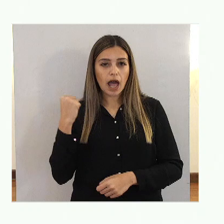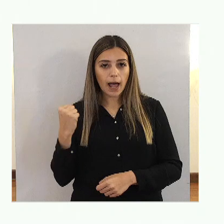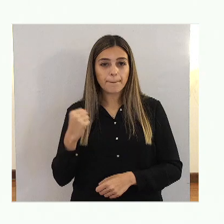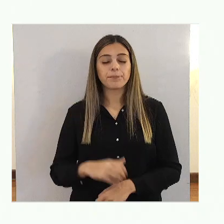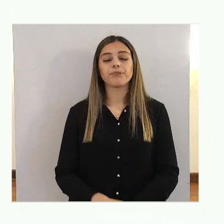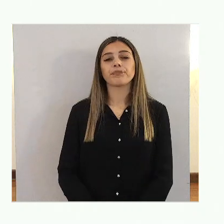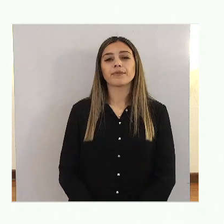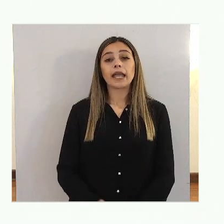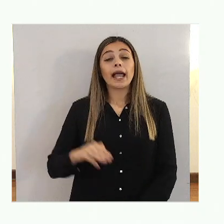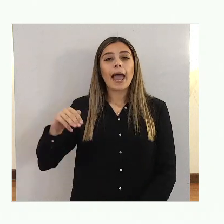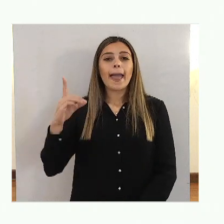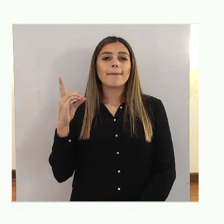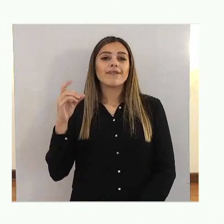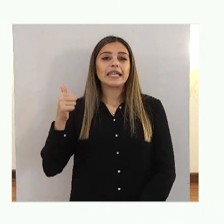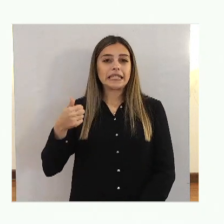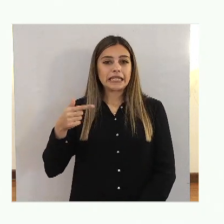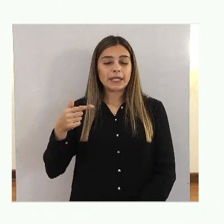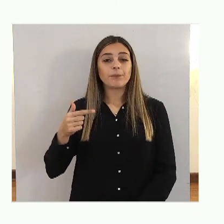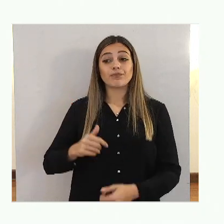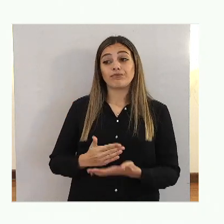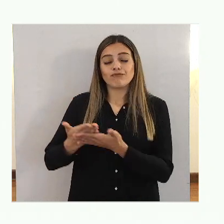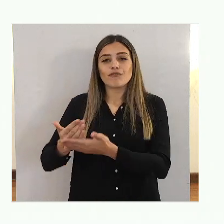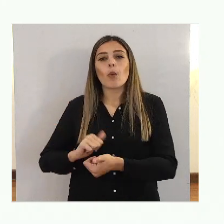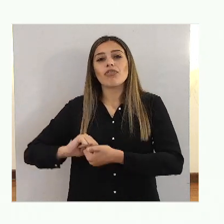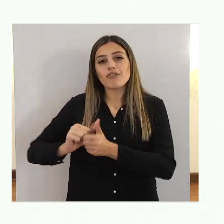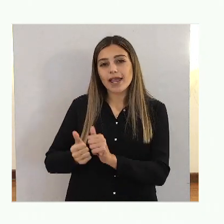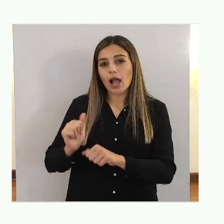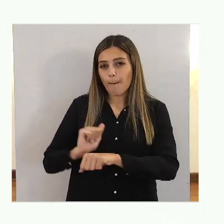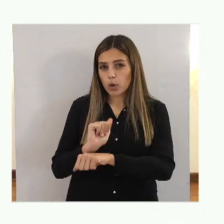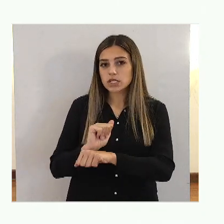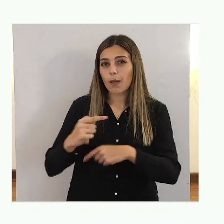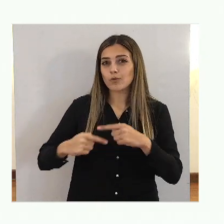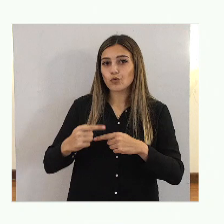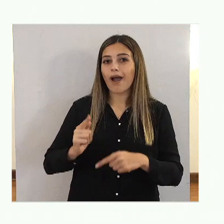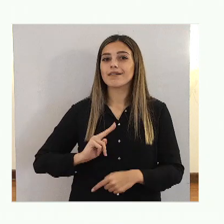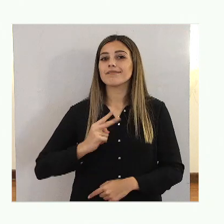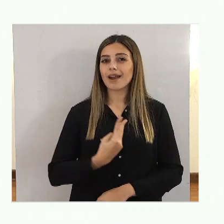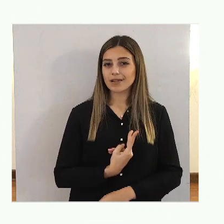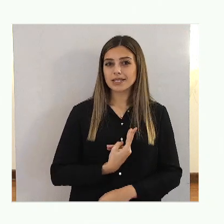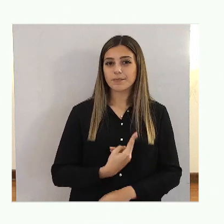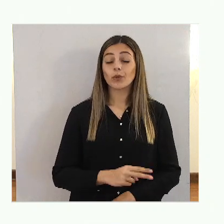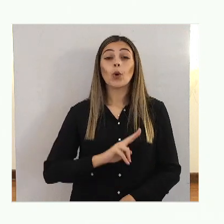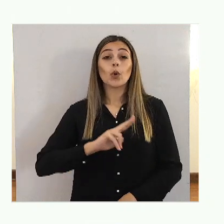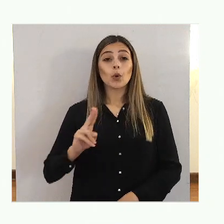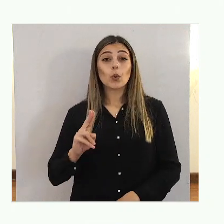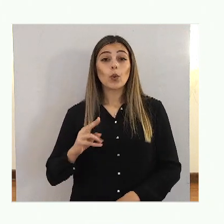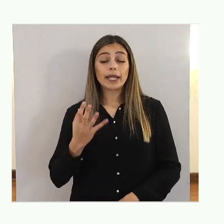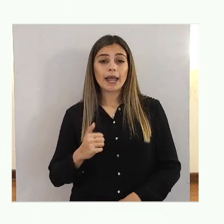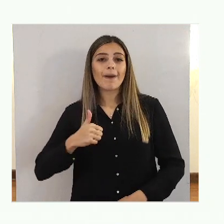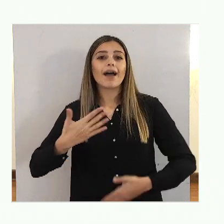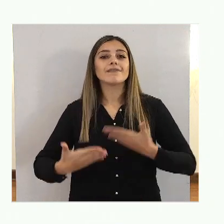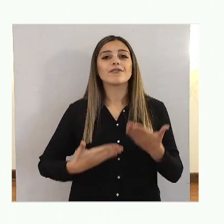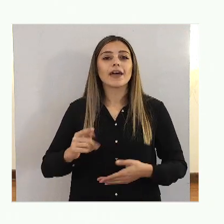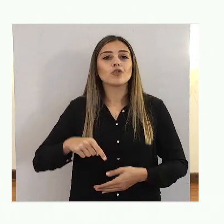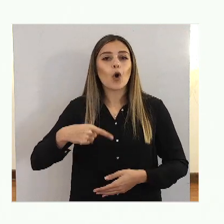received a lot of training by partnering with expert professionals abroad. And there are other small initiatives which are going to support the continuous